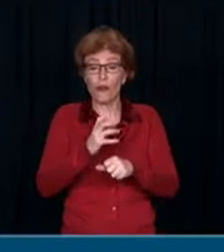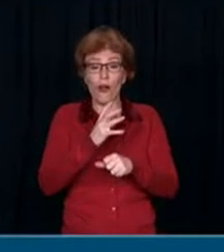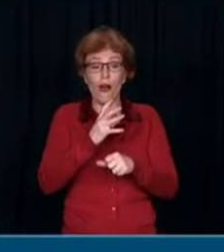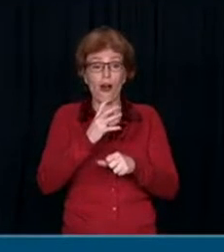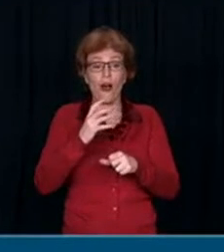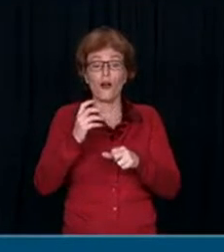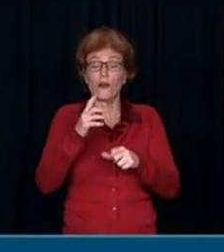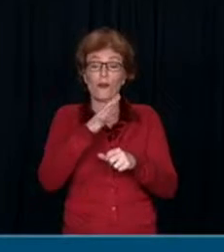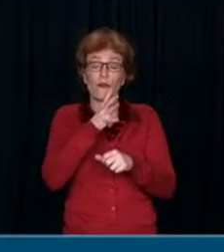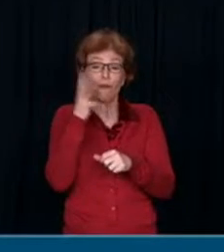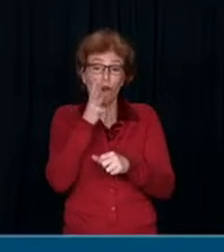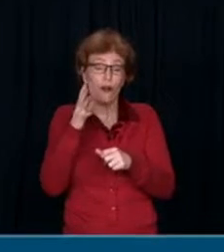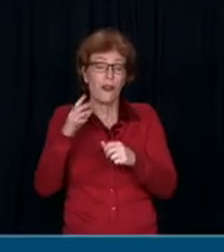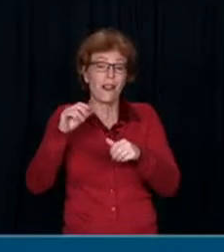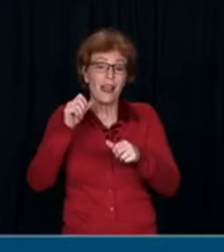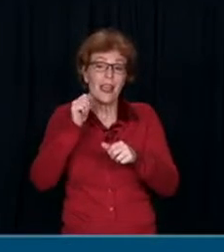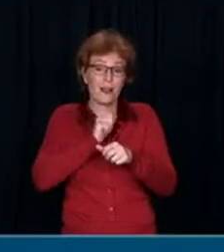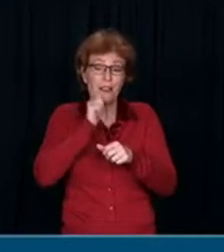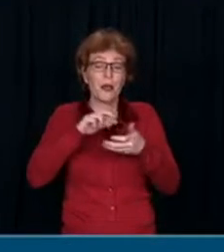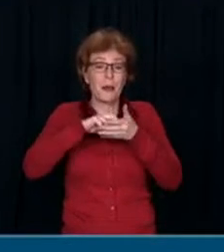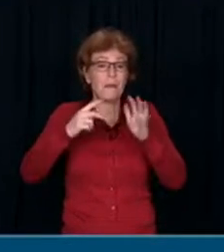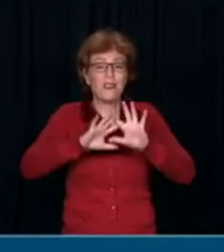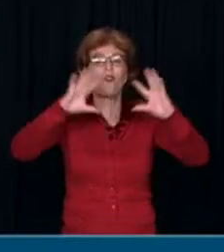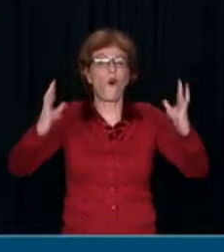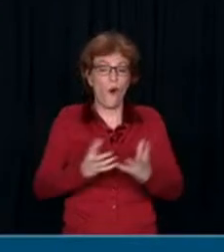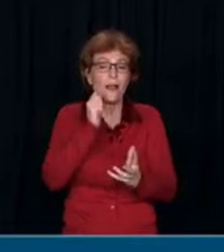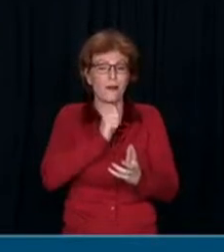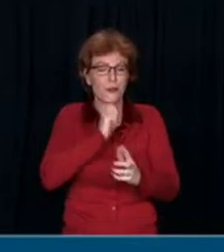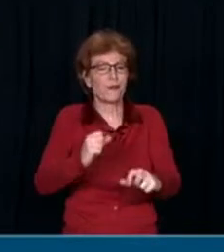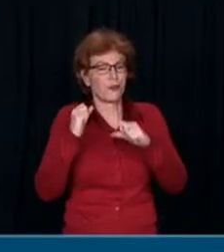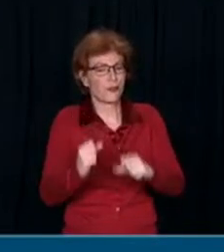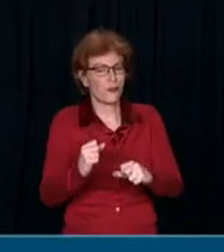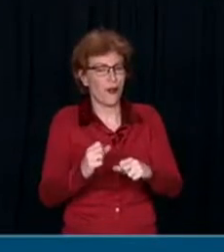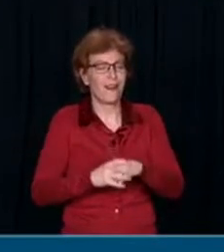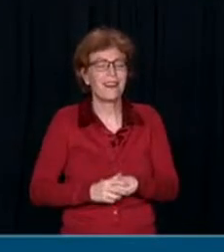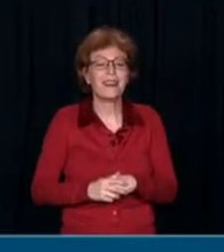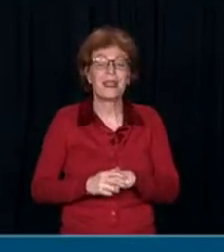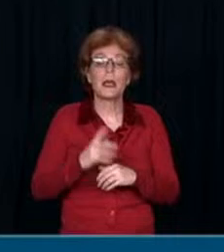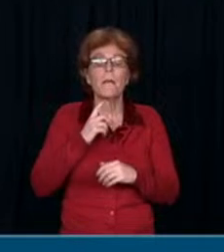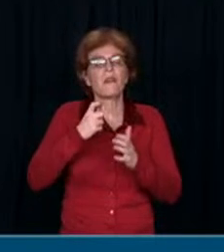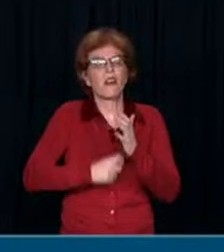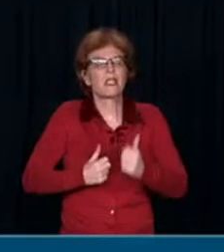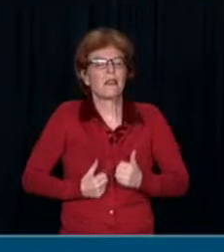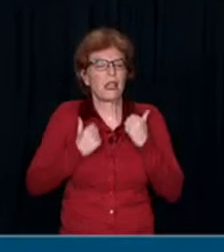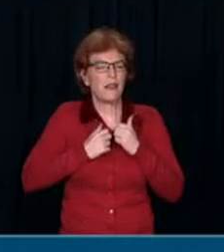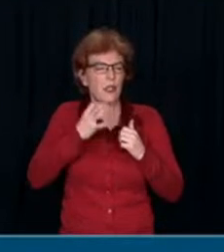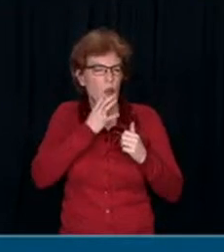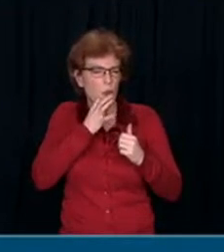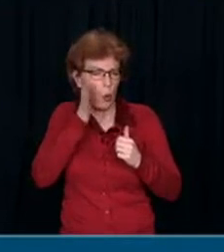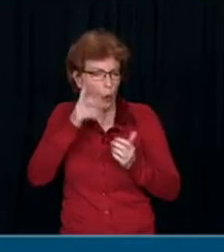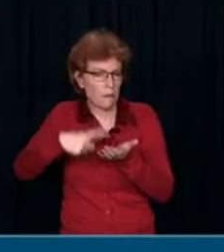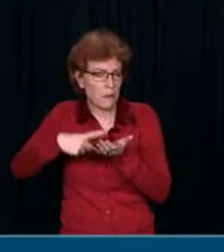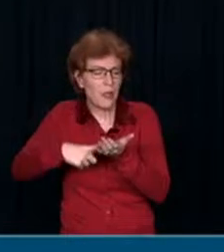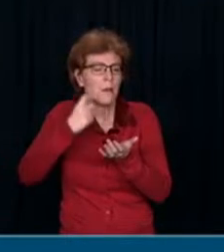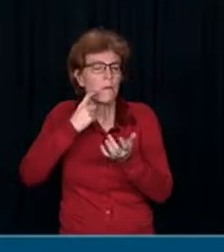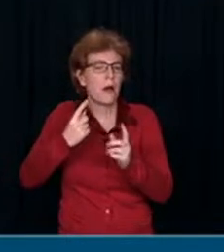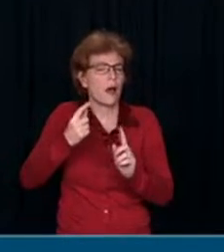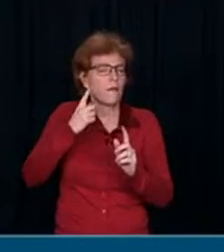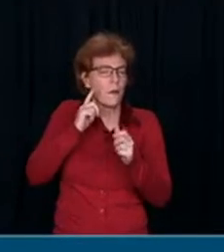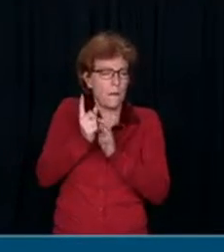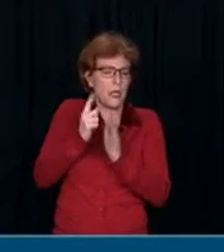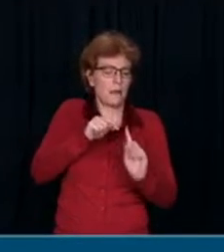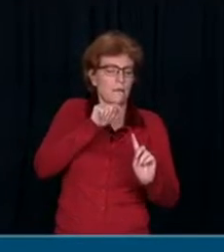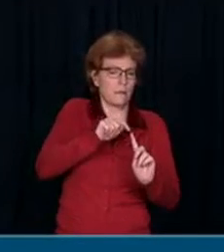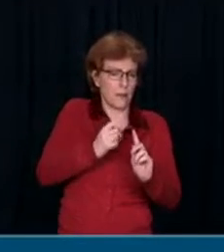Arizona is a strong Arizona as a whole. We'll get more to that and the cost of living in just a minute, but just sticking with the wildfires for a